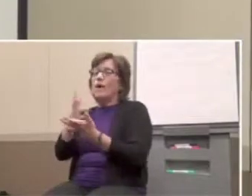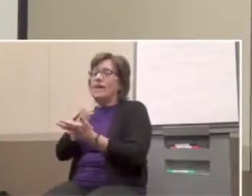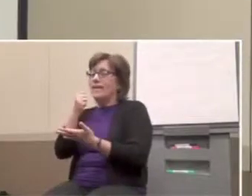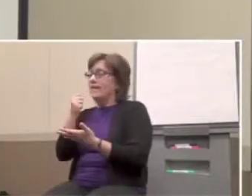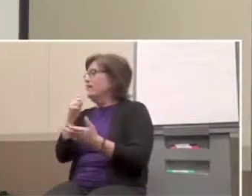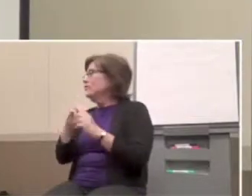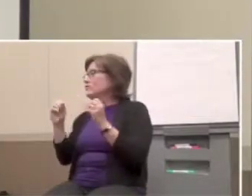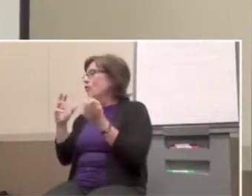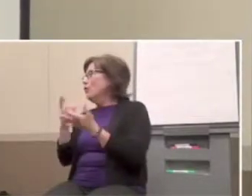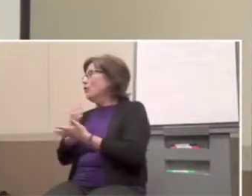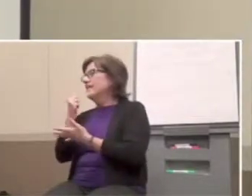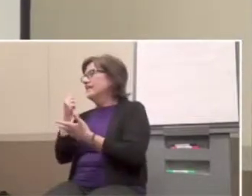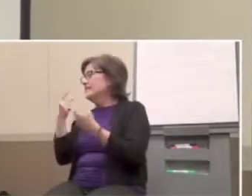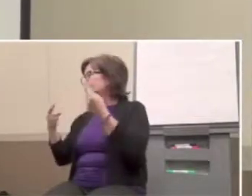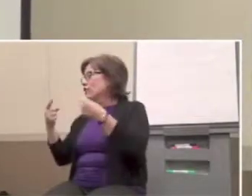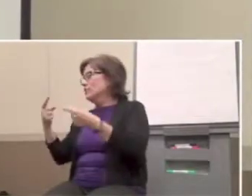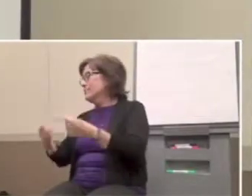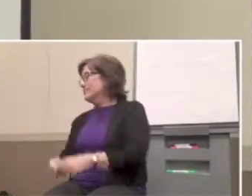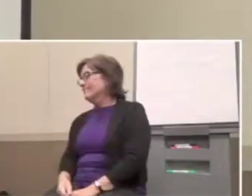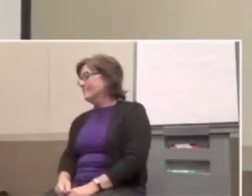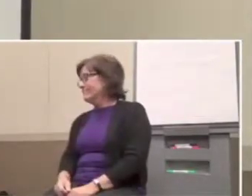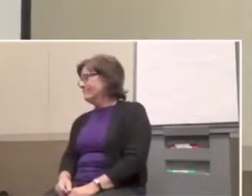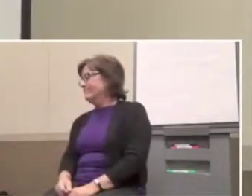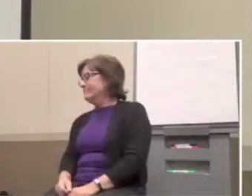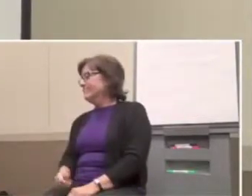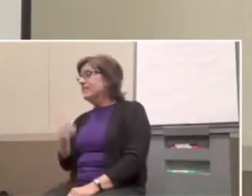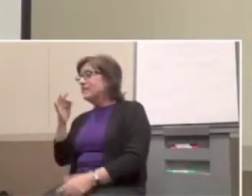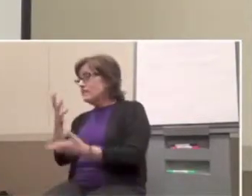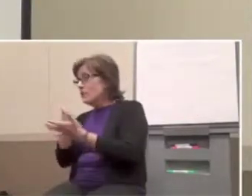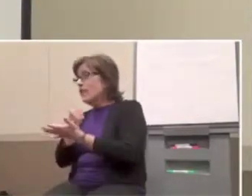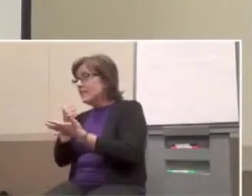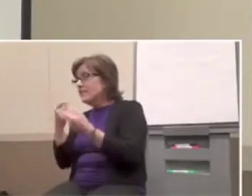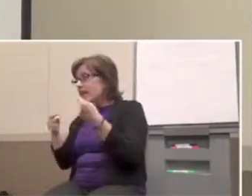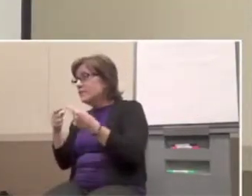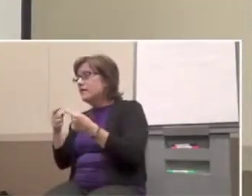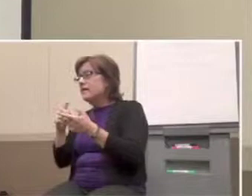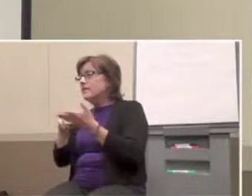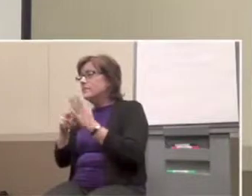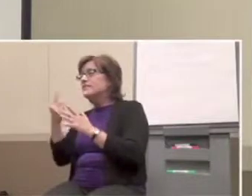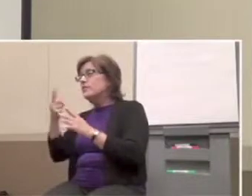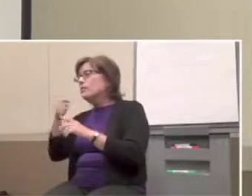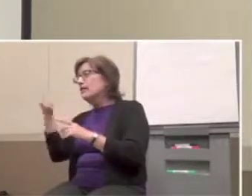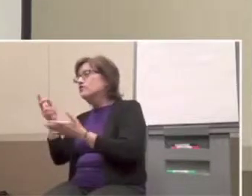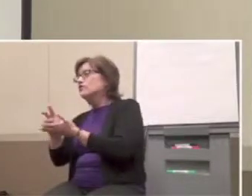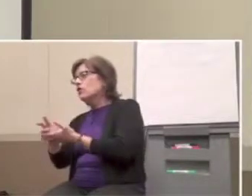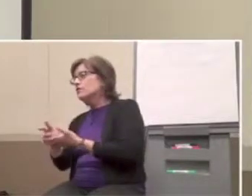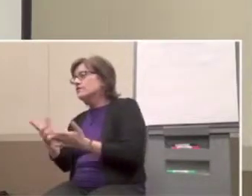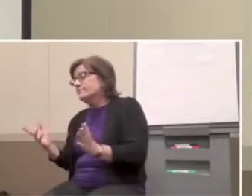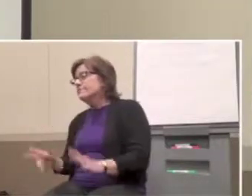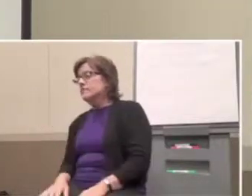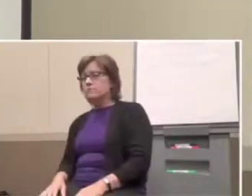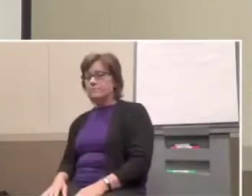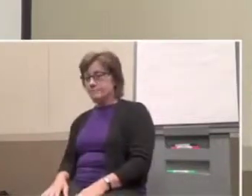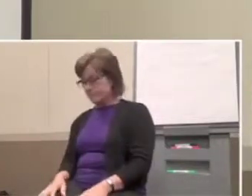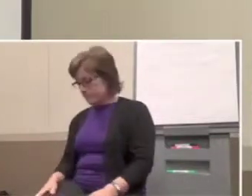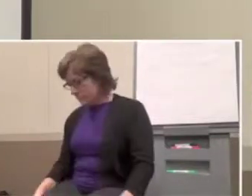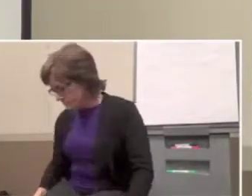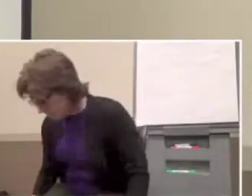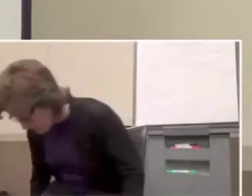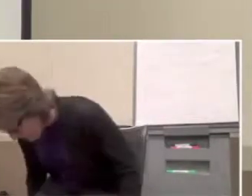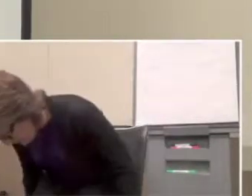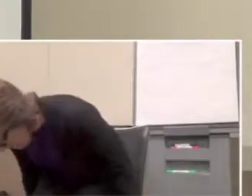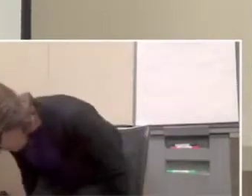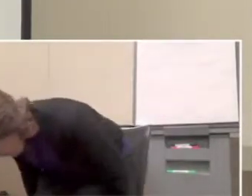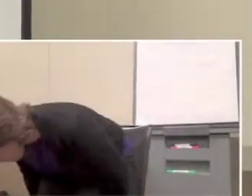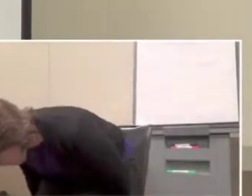winning arguments. If you win an argument, that means somebody else loses. Okay. I'm going to skip over this